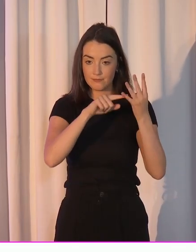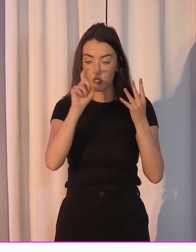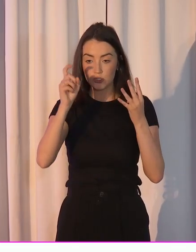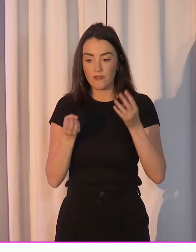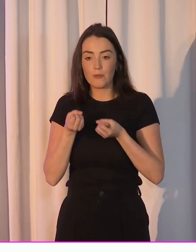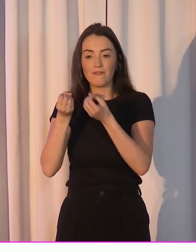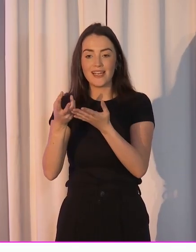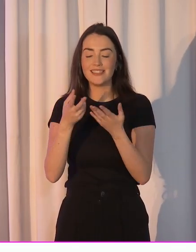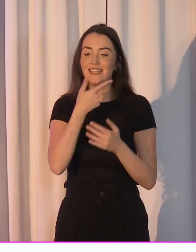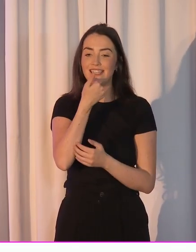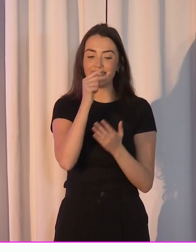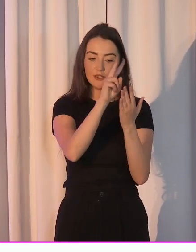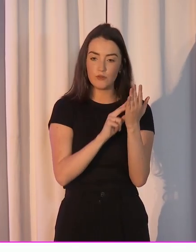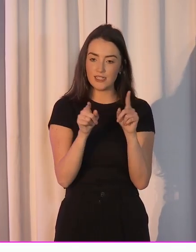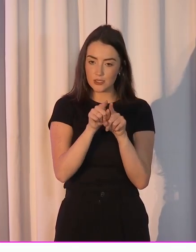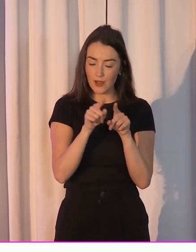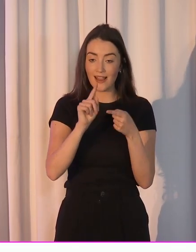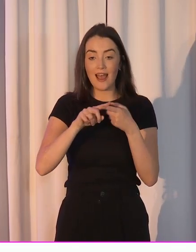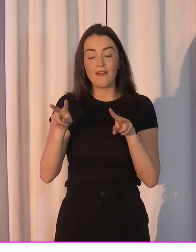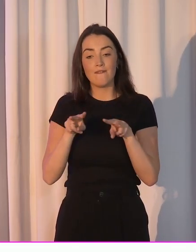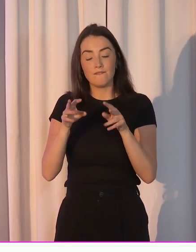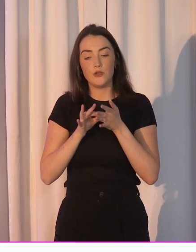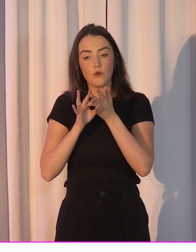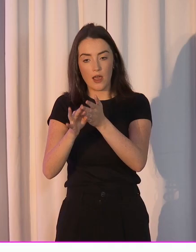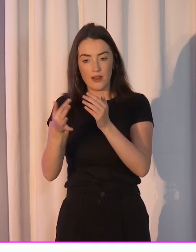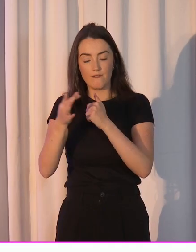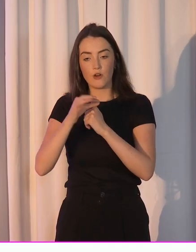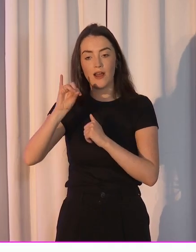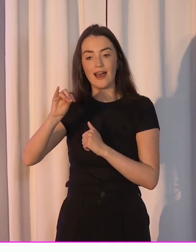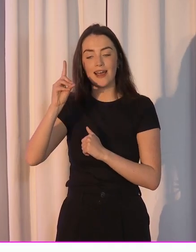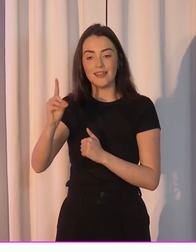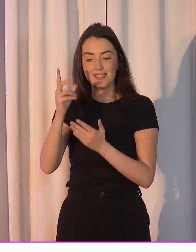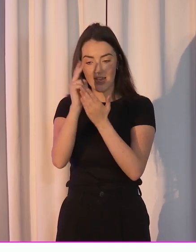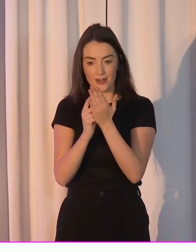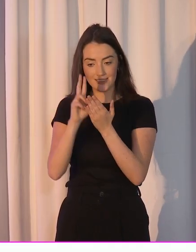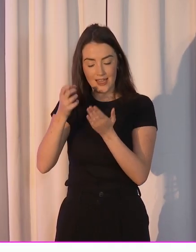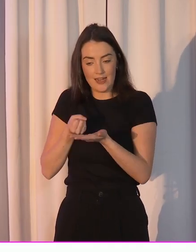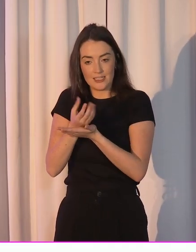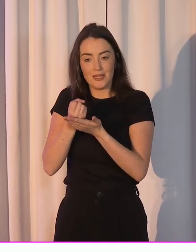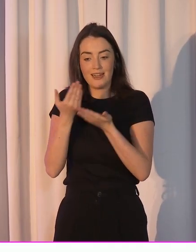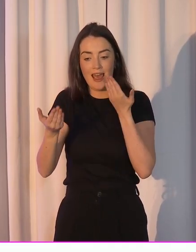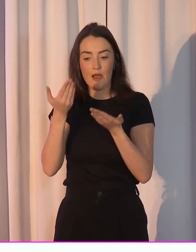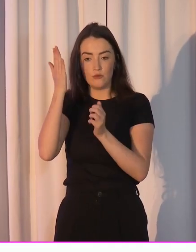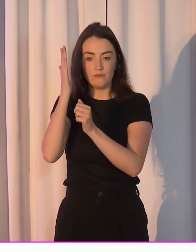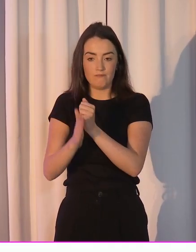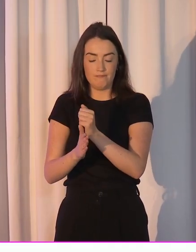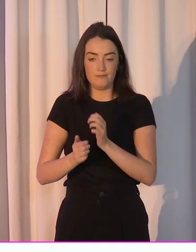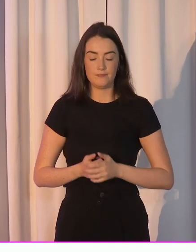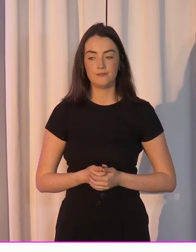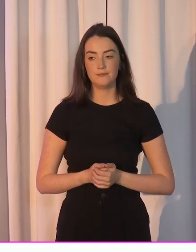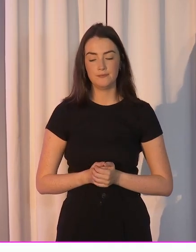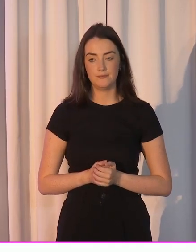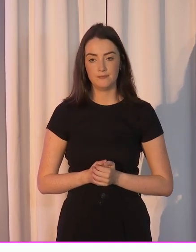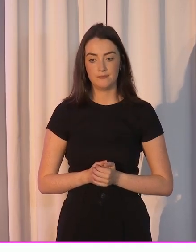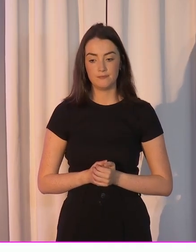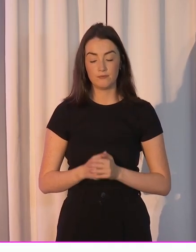in easy read format, along with a video guide featuring an ID artist explaining how to complete it. So in